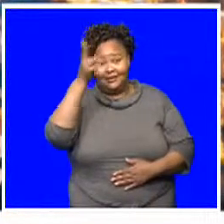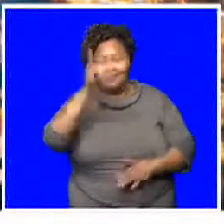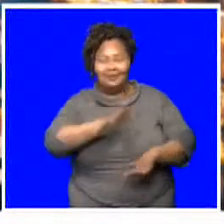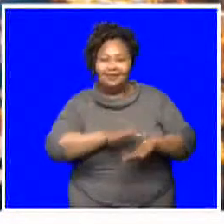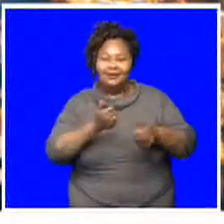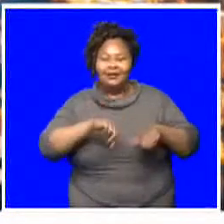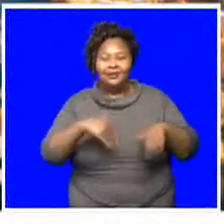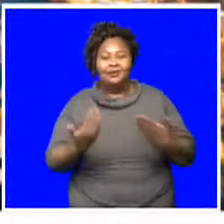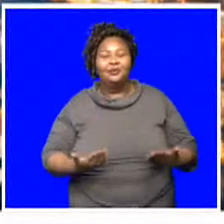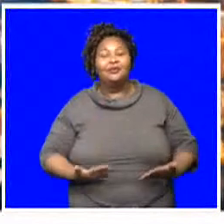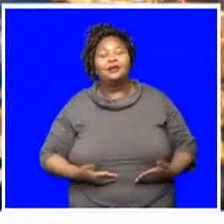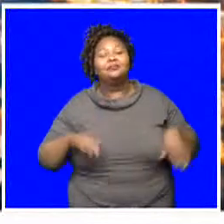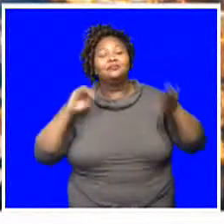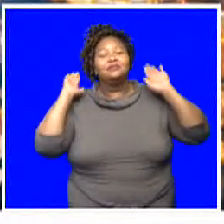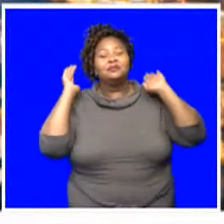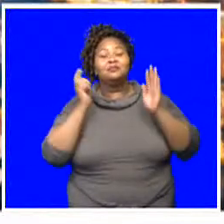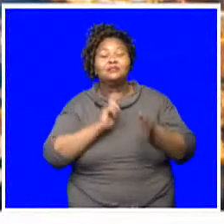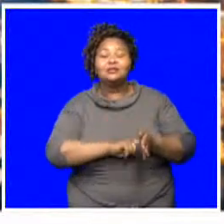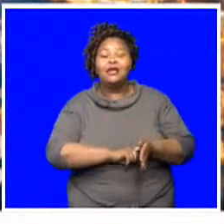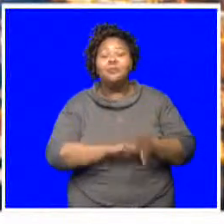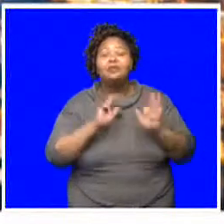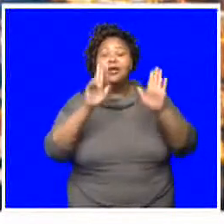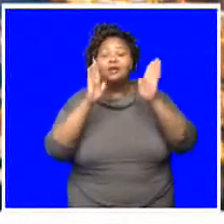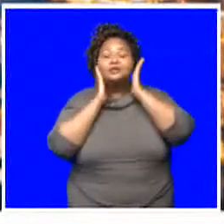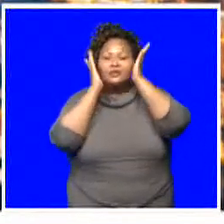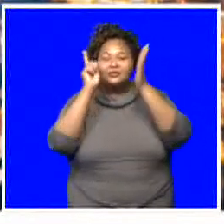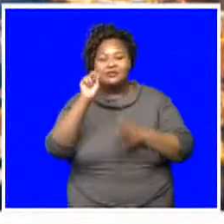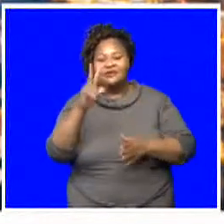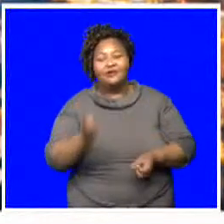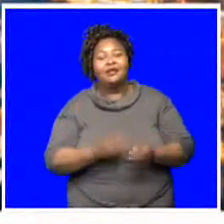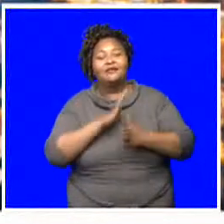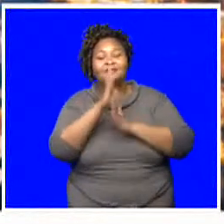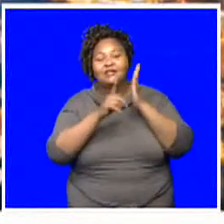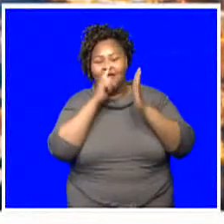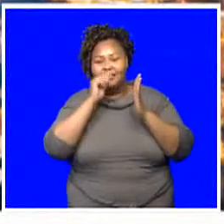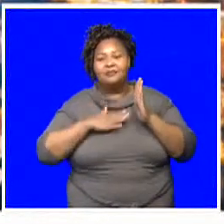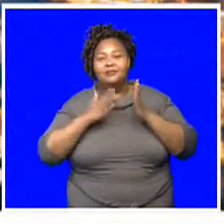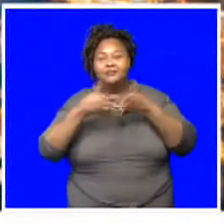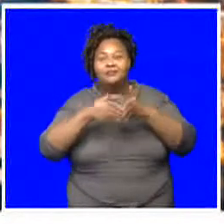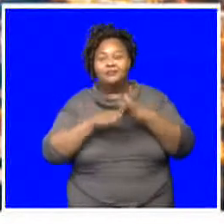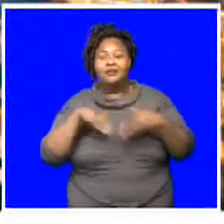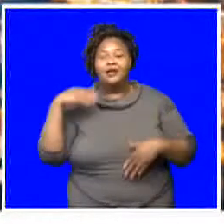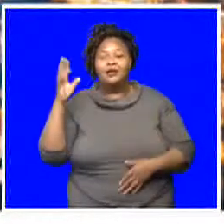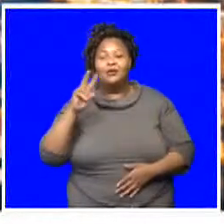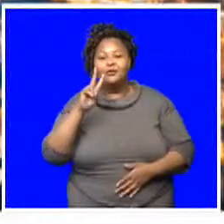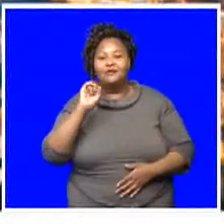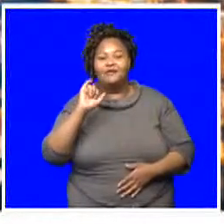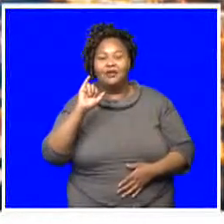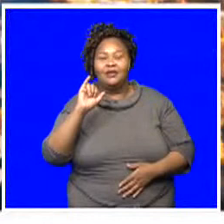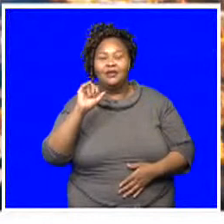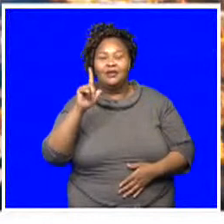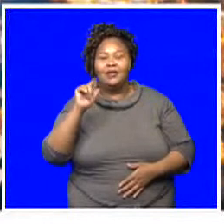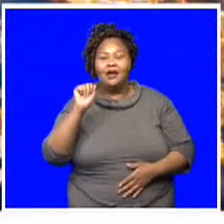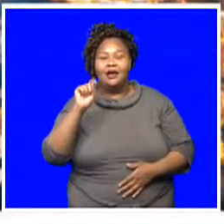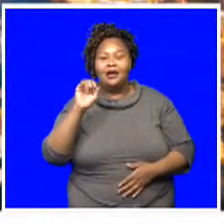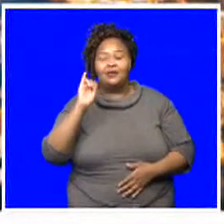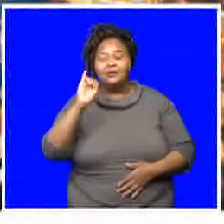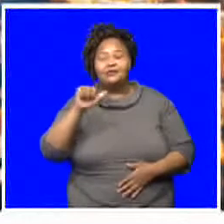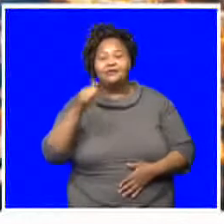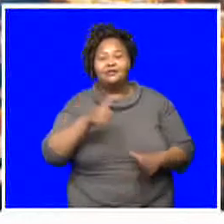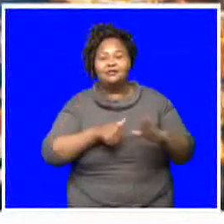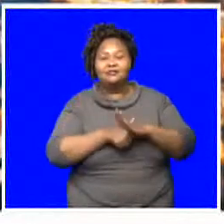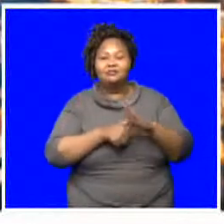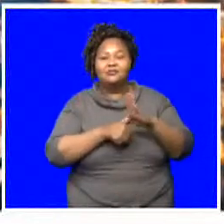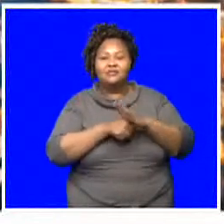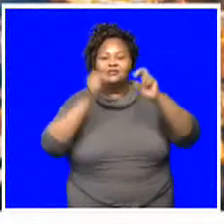Good evening, dear viewers, and welcome to the news bulletin at 8, brought to you by our number one news provider, Eswatini TV. I am Nondomiso Vilagati